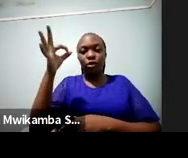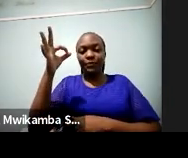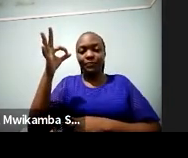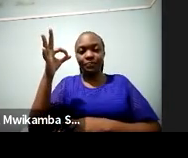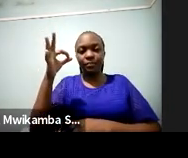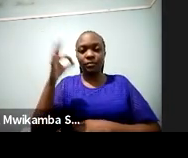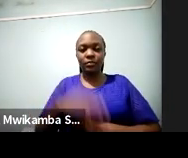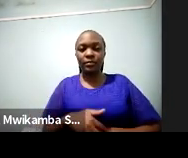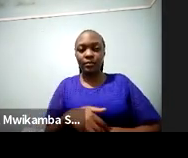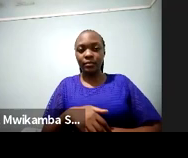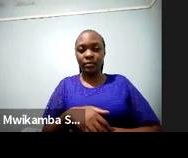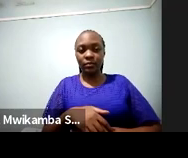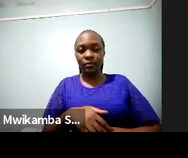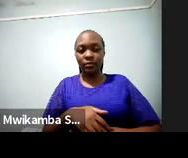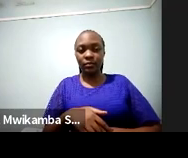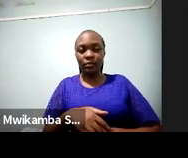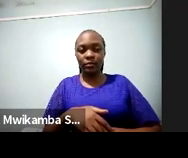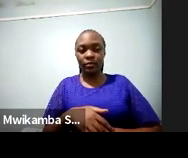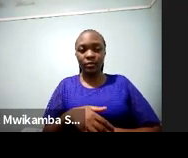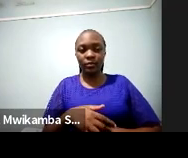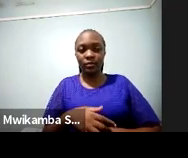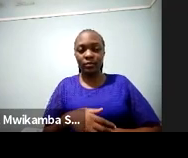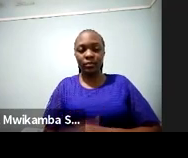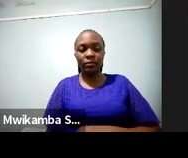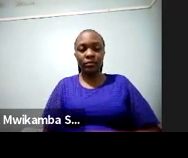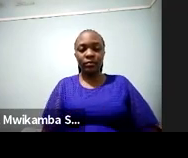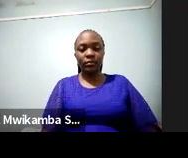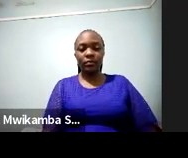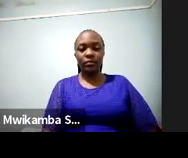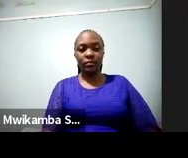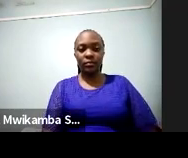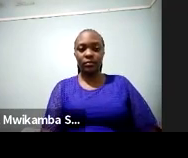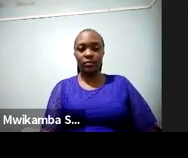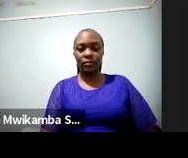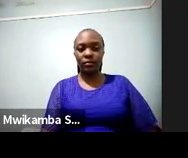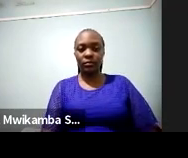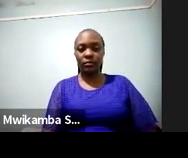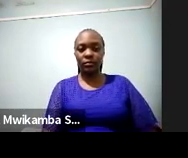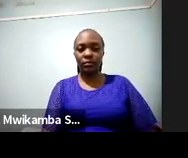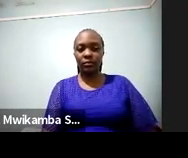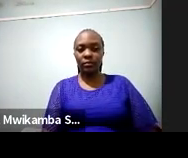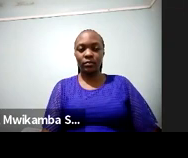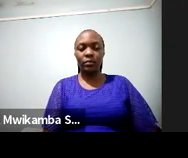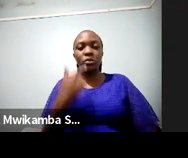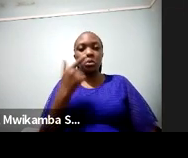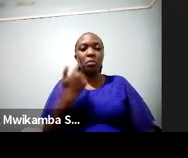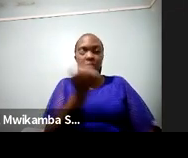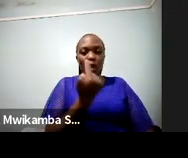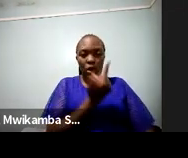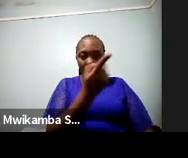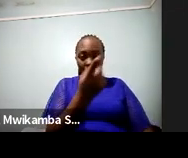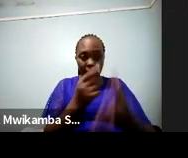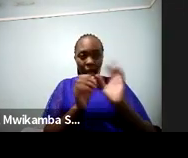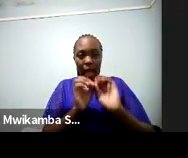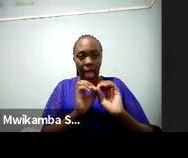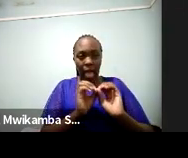30. Yes. So basically that is it, but I've tried to make it more elaborate, to expand it a